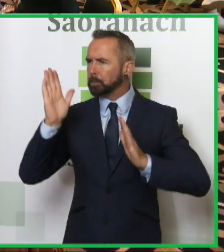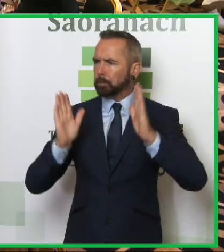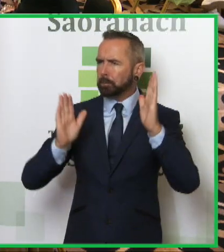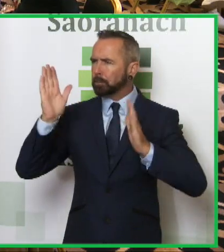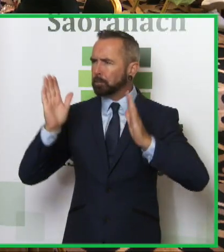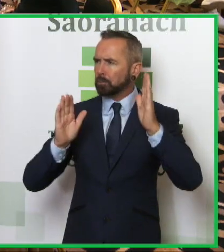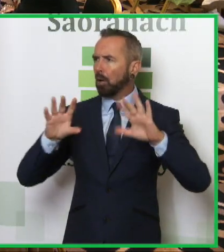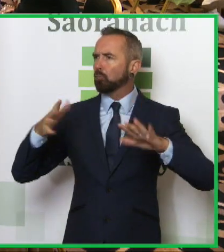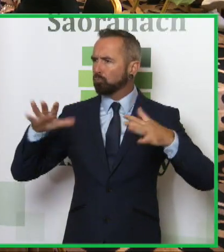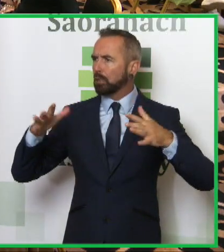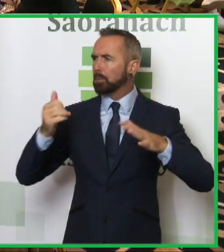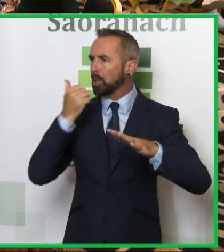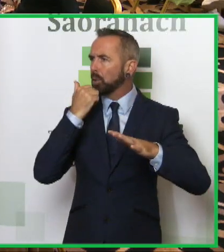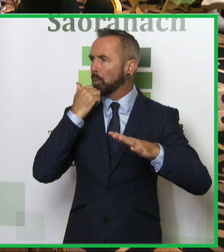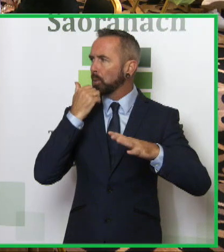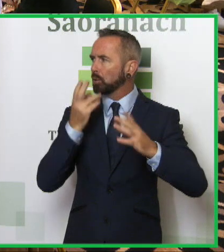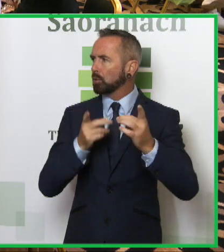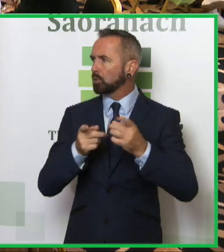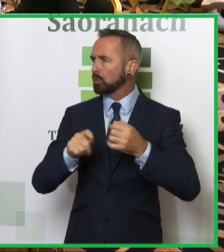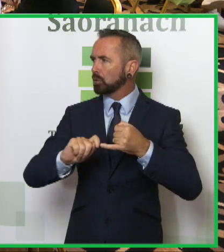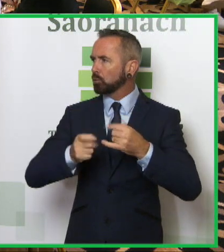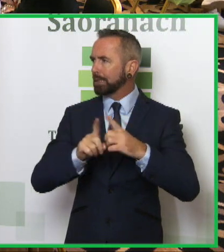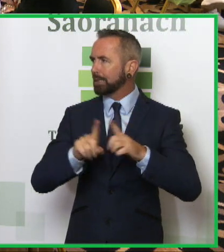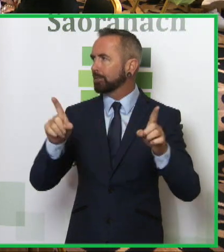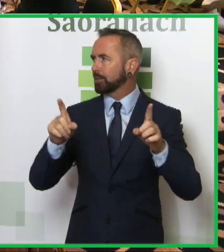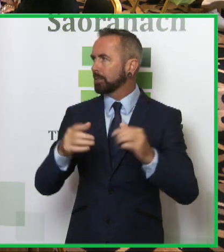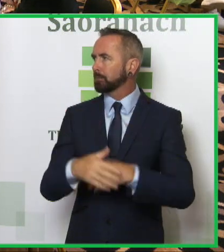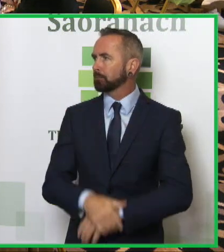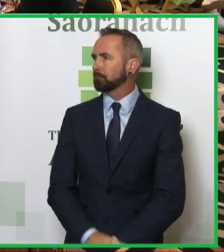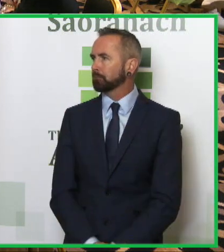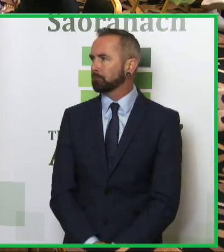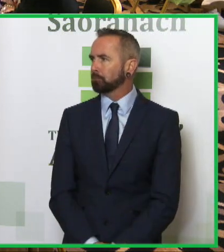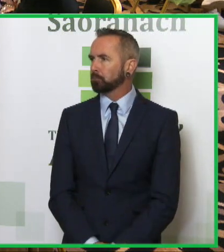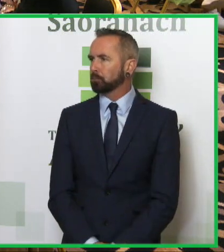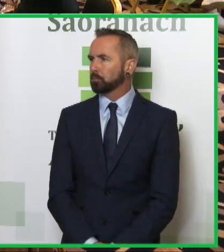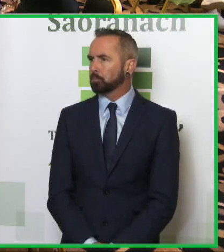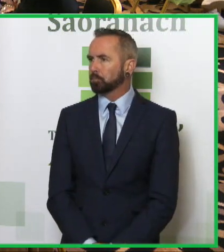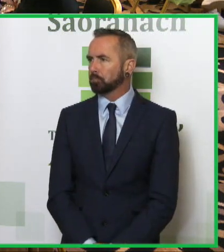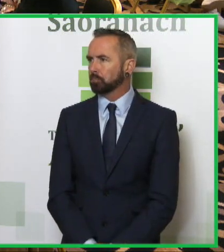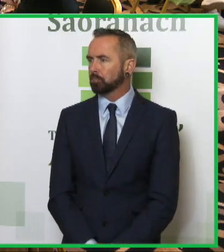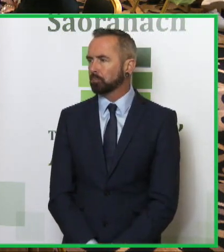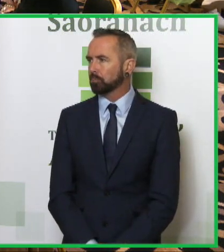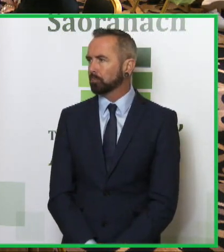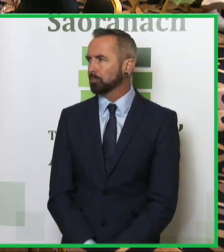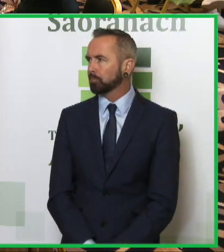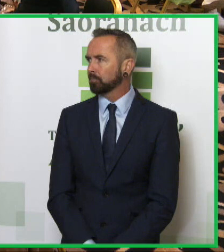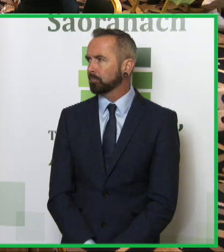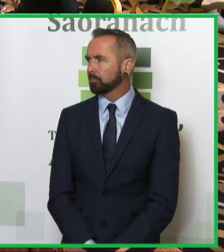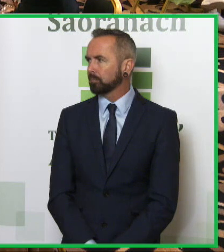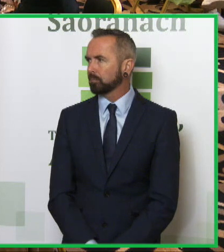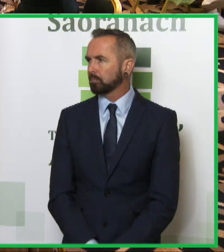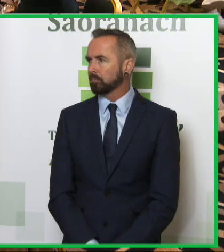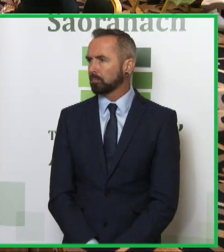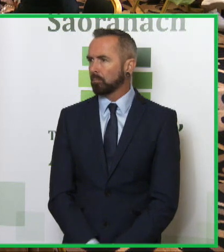Okay. There's a reasonable number in the room believe that's one that should be tested. Okay? So far cannabis and